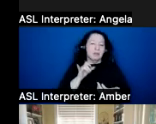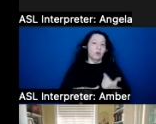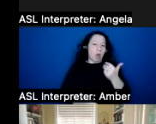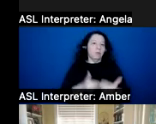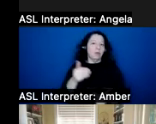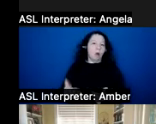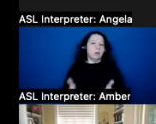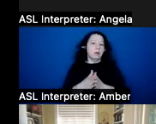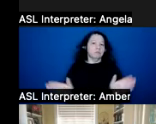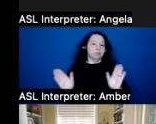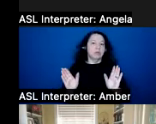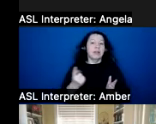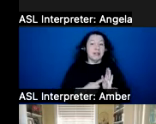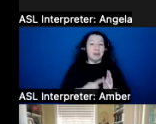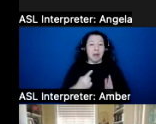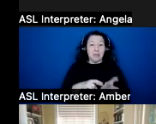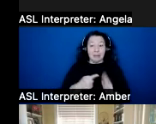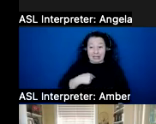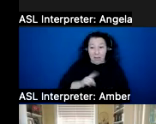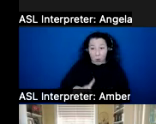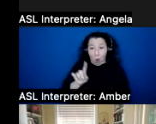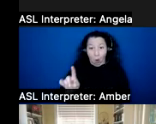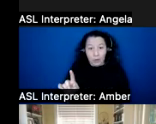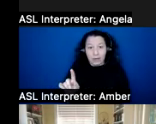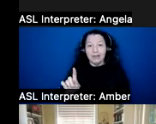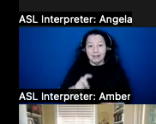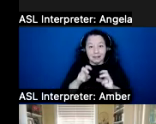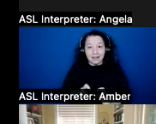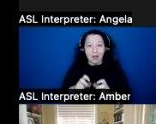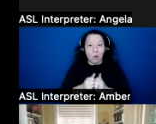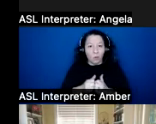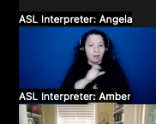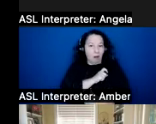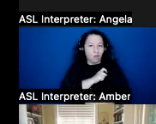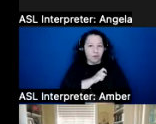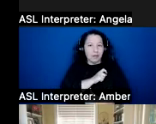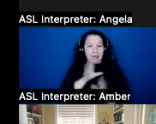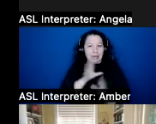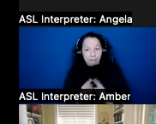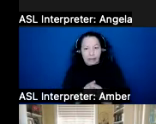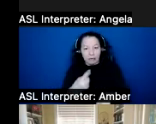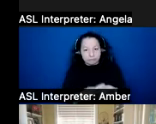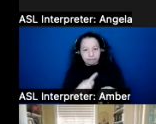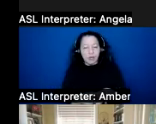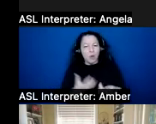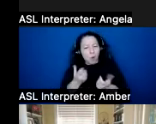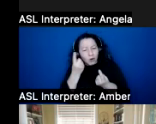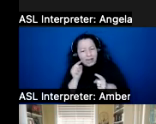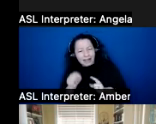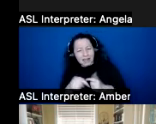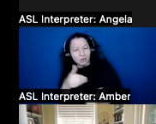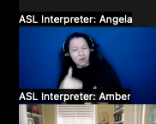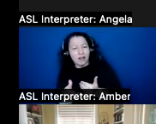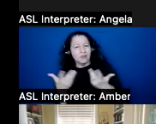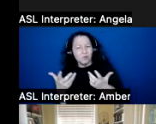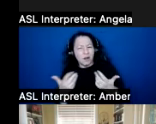that might even be going and just having a meeting with law enforcement saying, hey, we need, you know, we'd like to understand this better. What is you know,